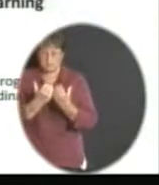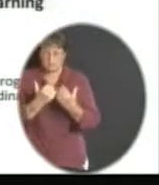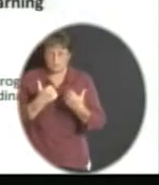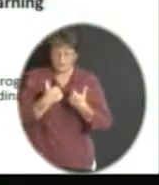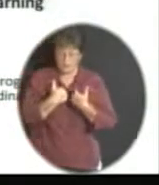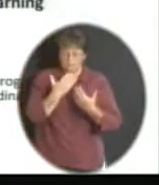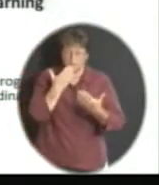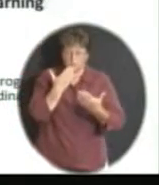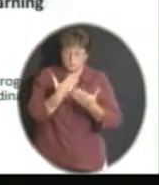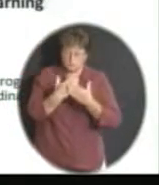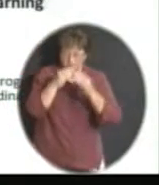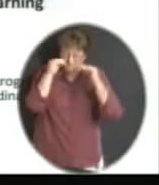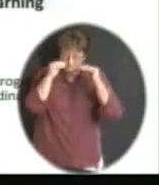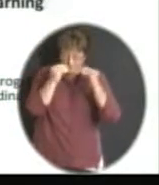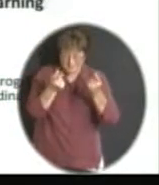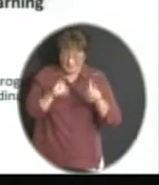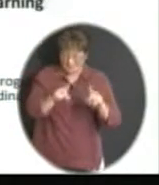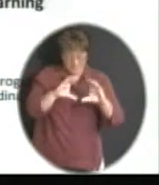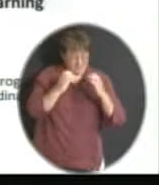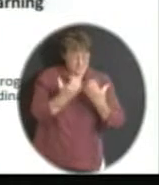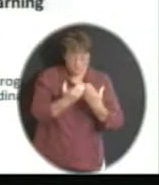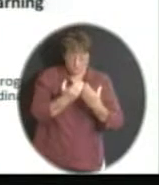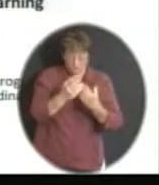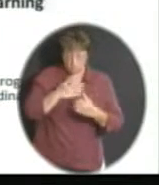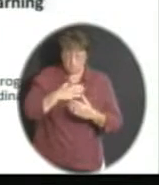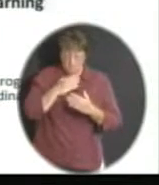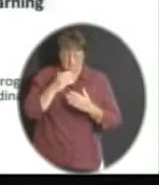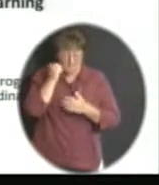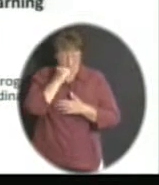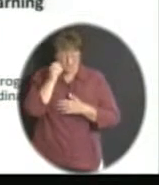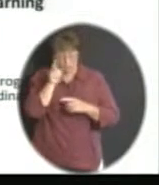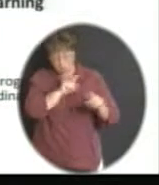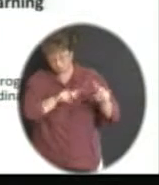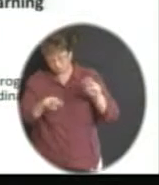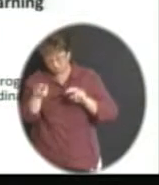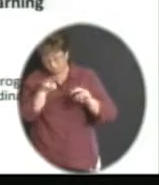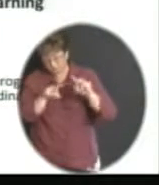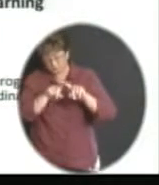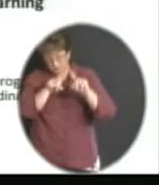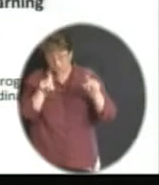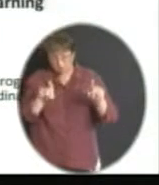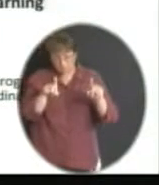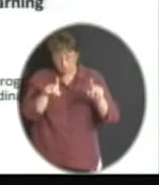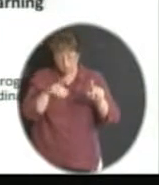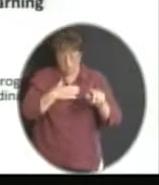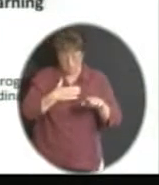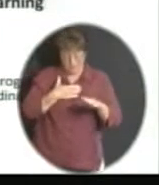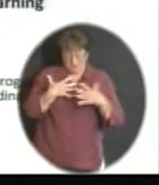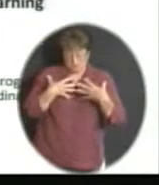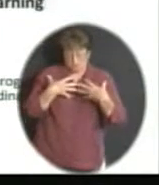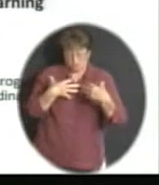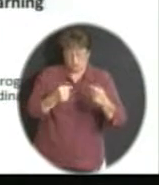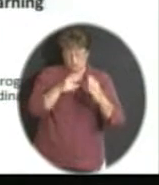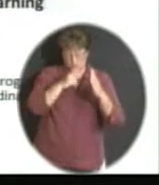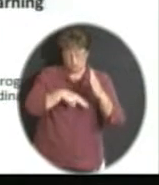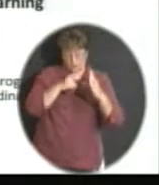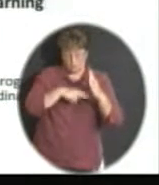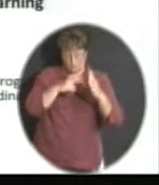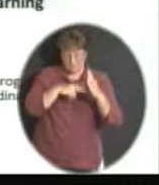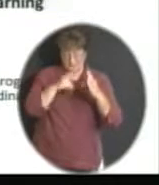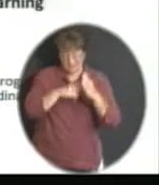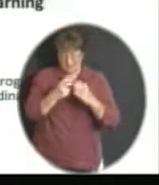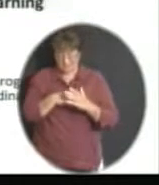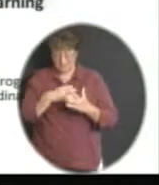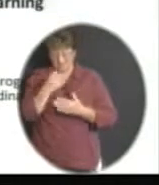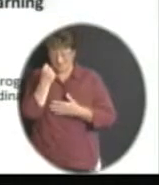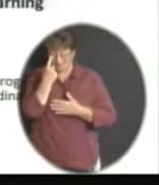those classrooms. We see that when we're out doing data walks. We know that we have a strong reading and literacy program. Our schools are data-driven.